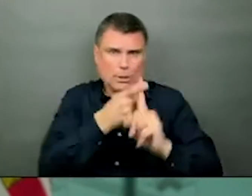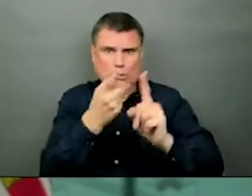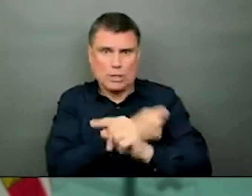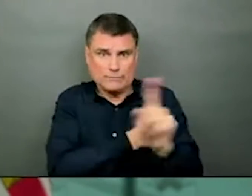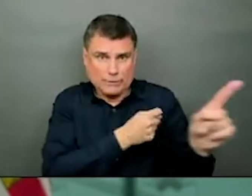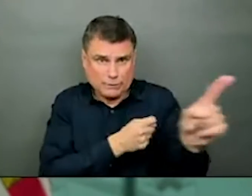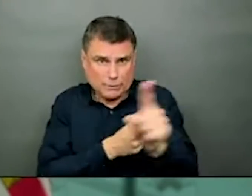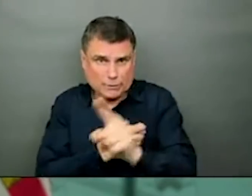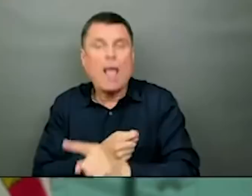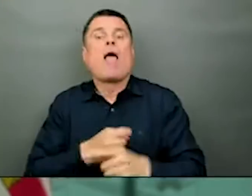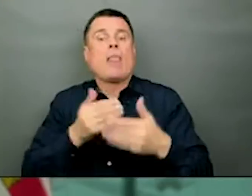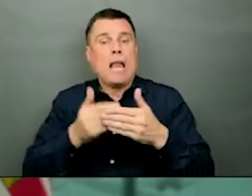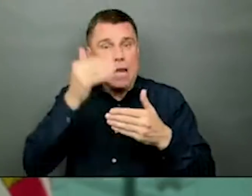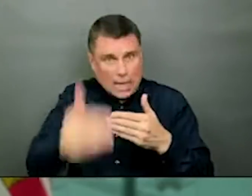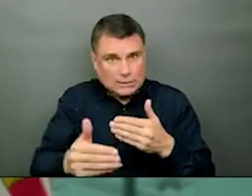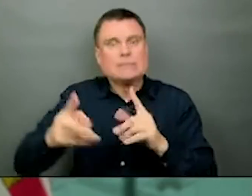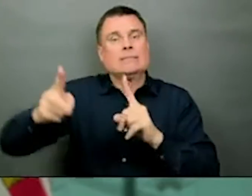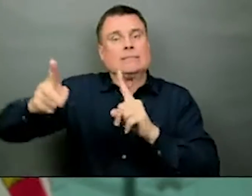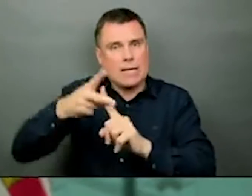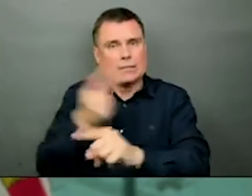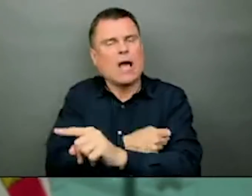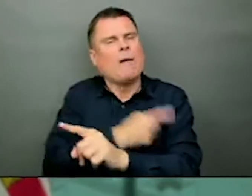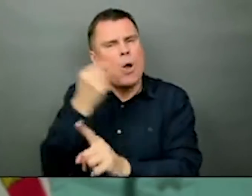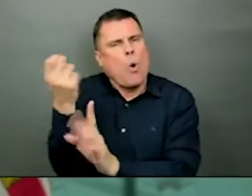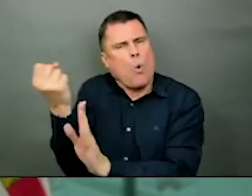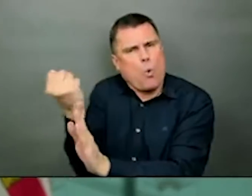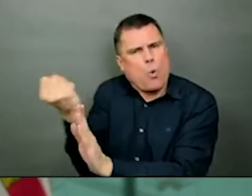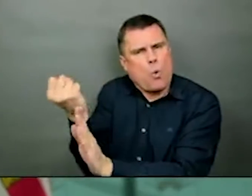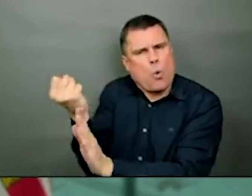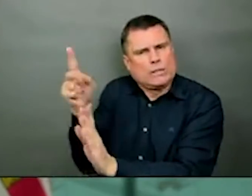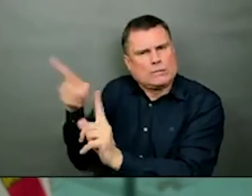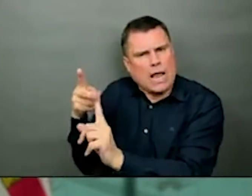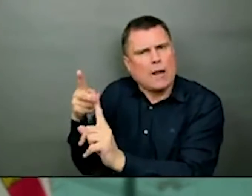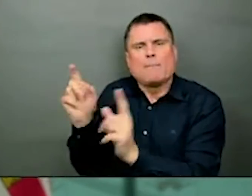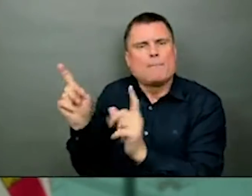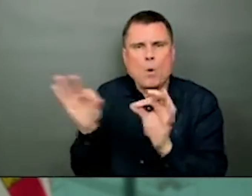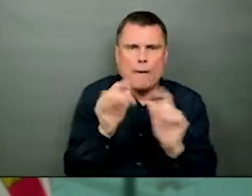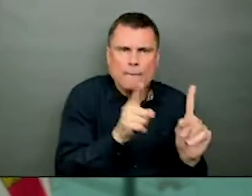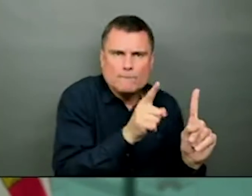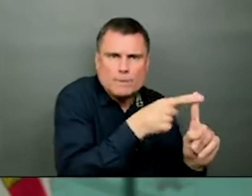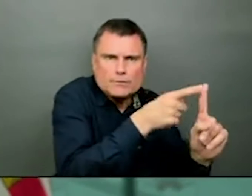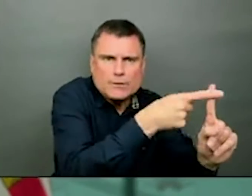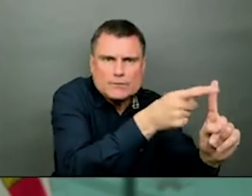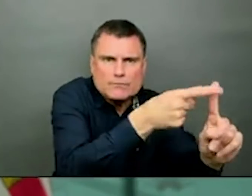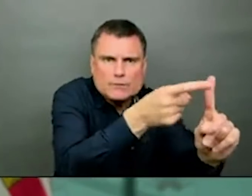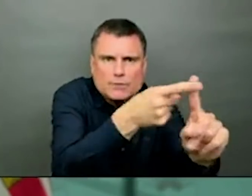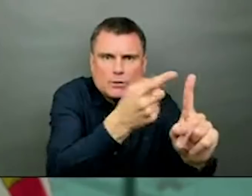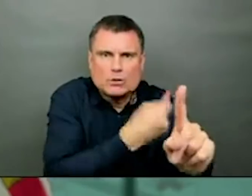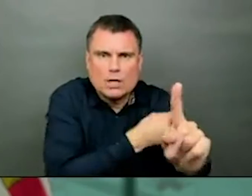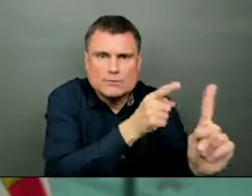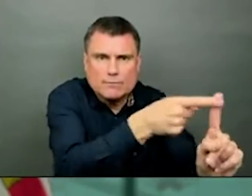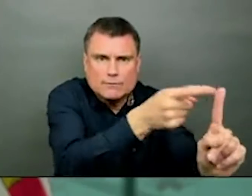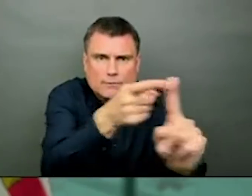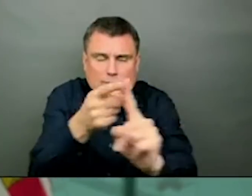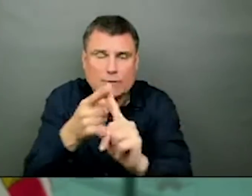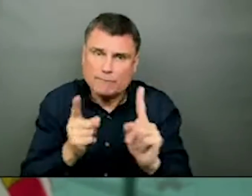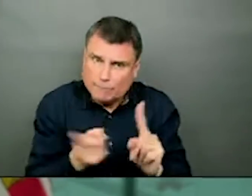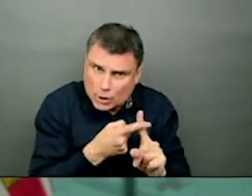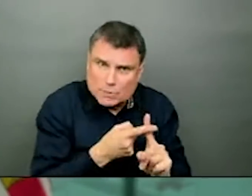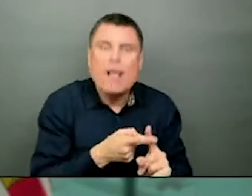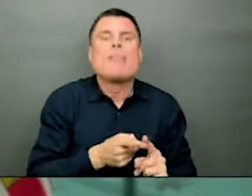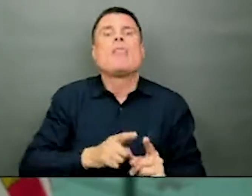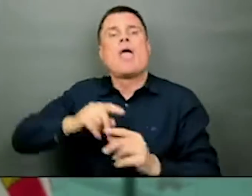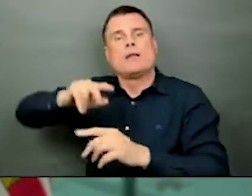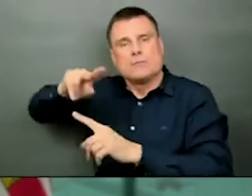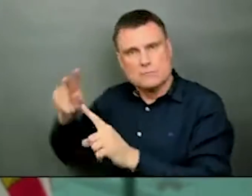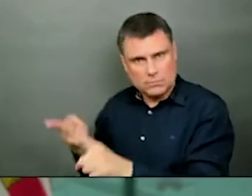Disease Control, and the data are in fact accumulating that a first dose of the messenger RNA vaccine